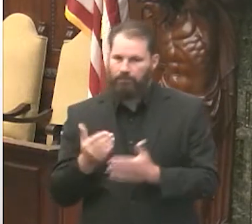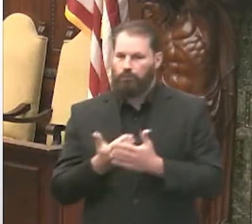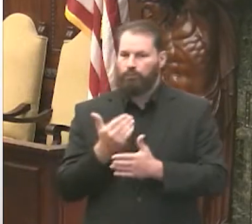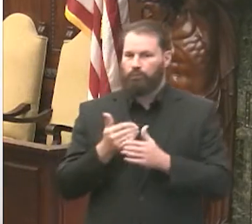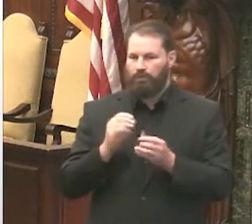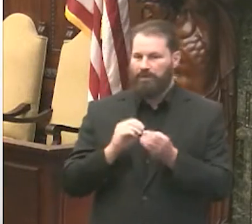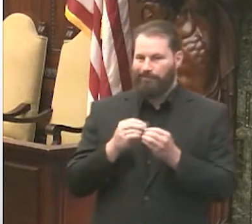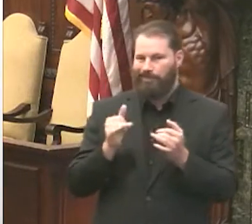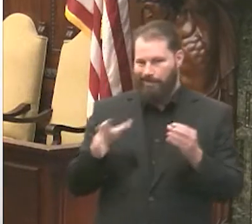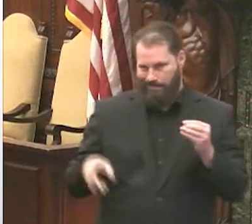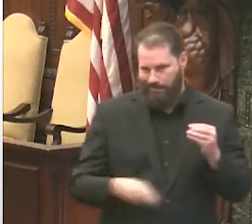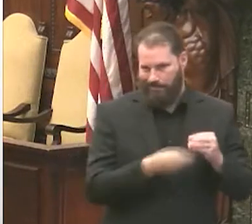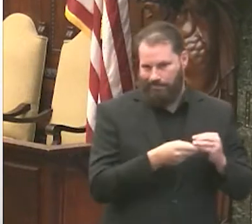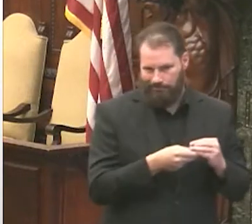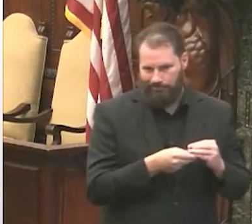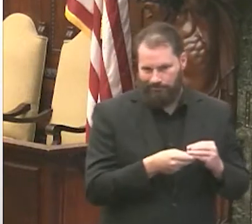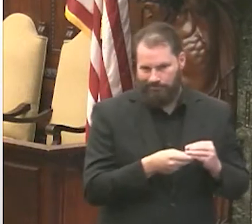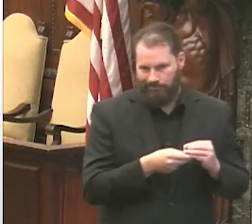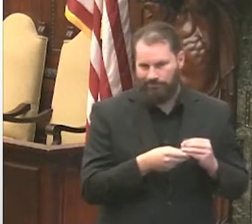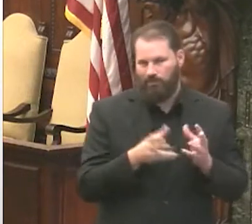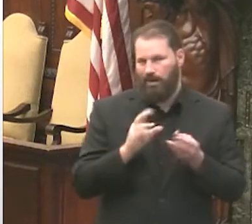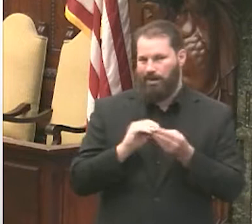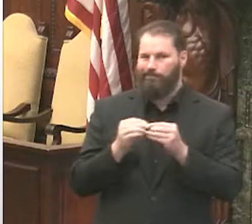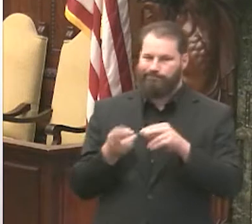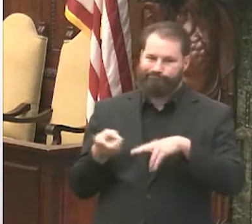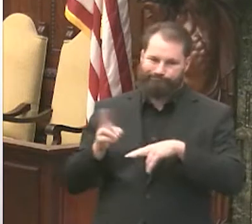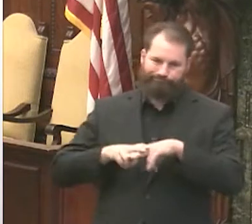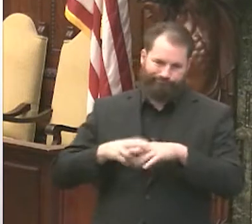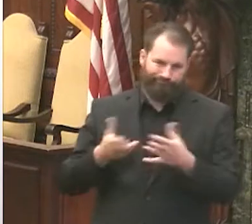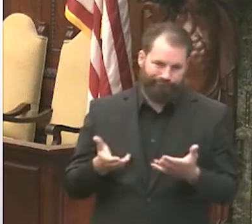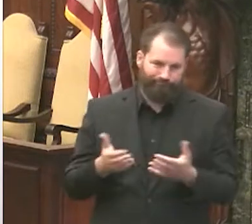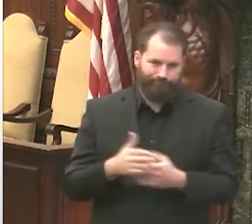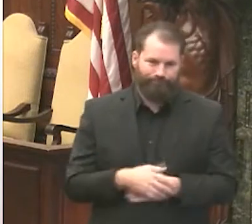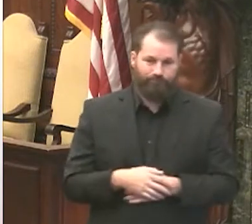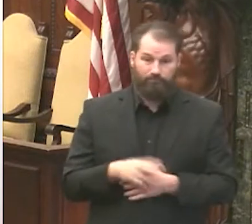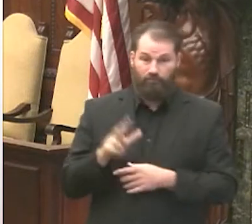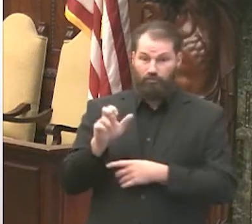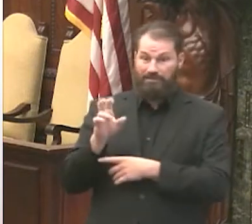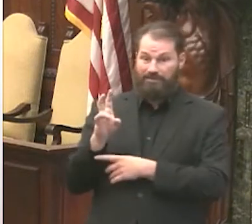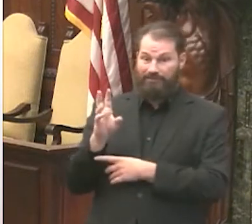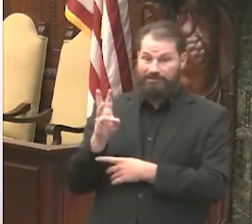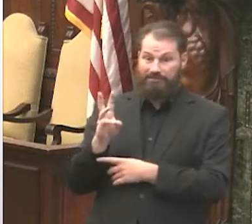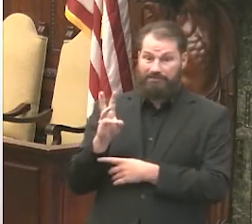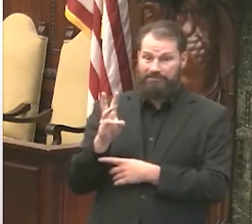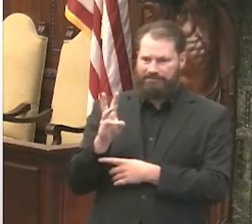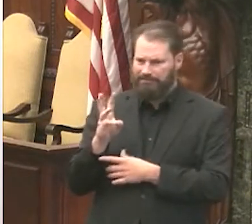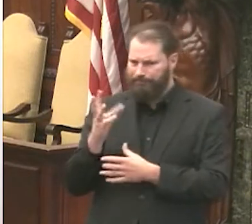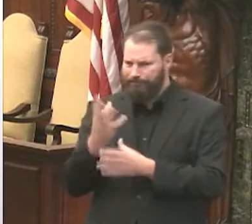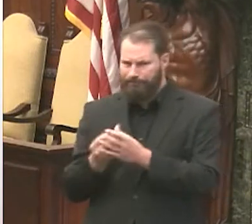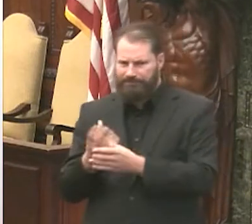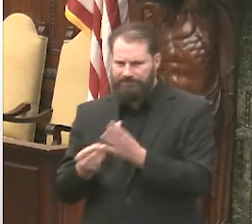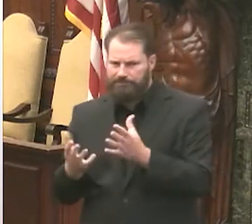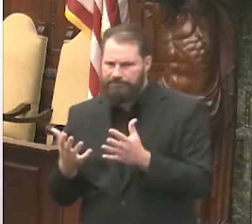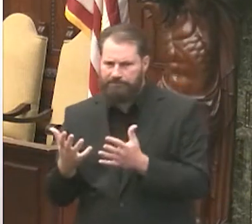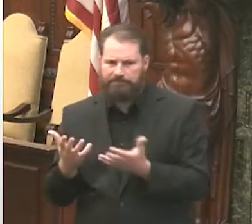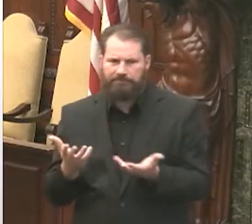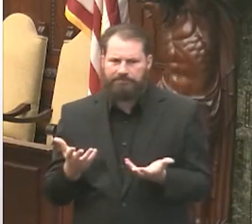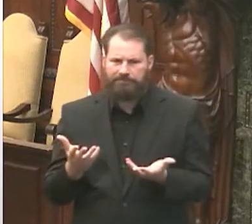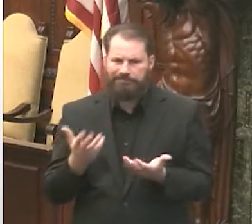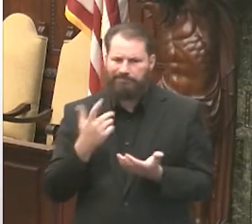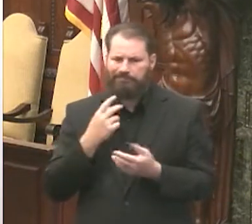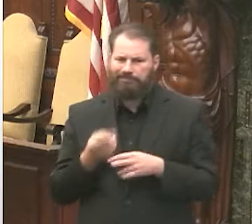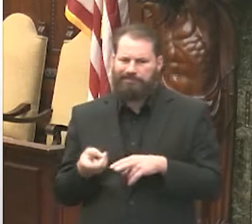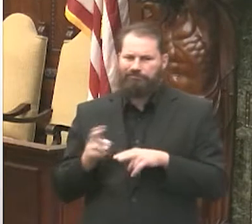total. Now that correction, adding those 376 previously missed cases, increases the total case count by just about 1%,